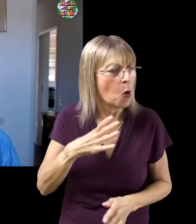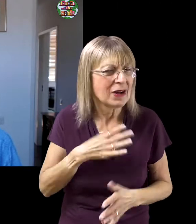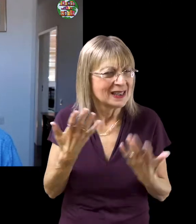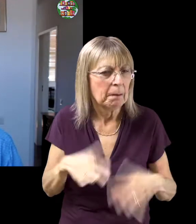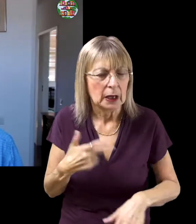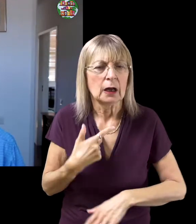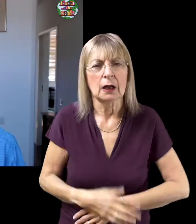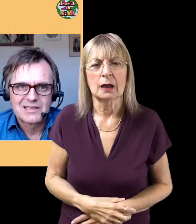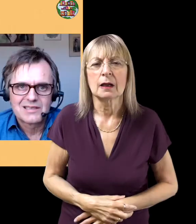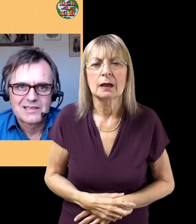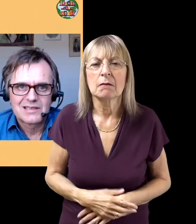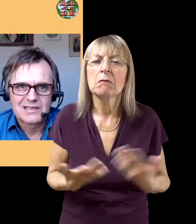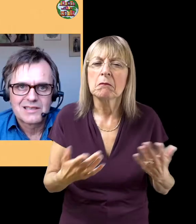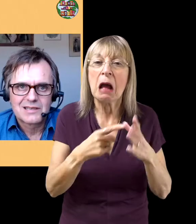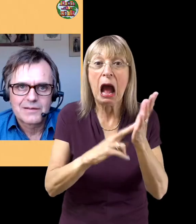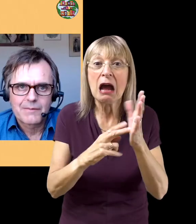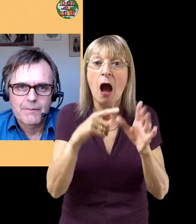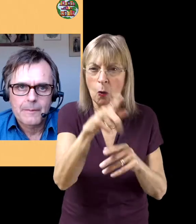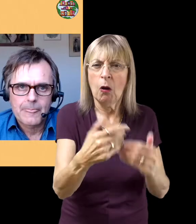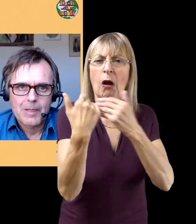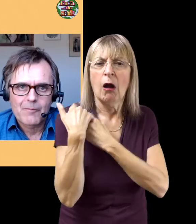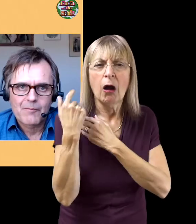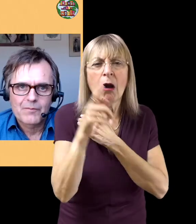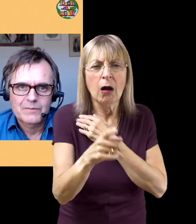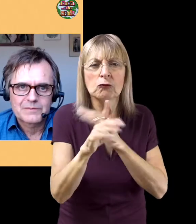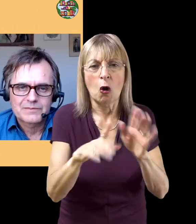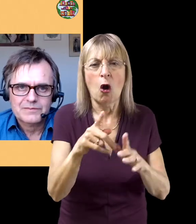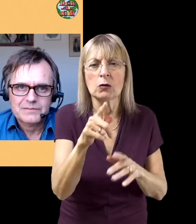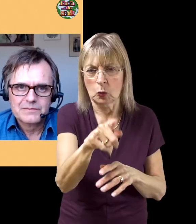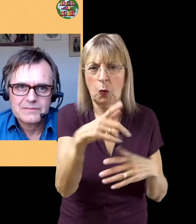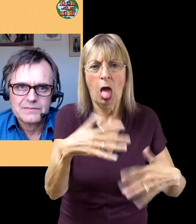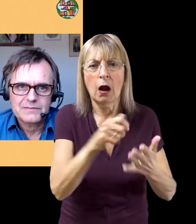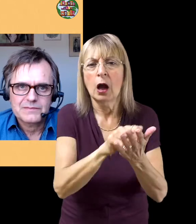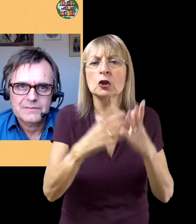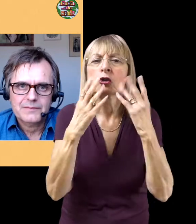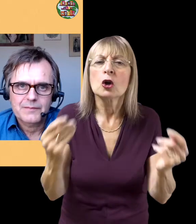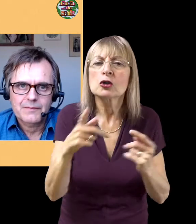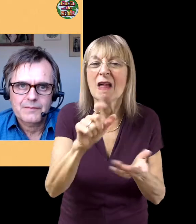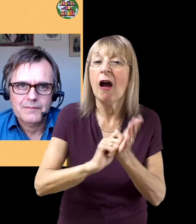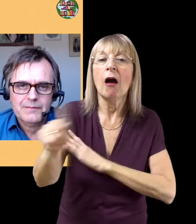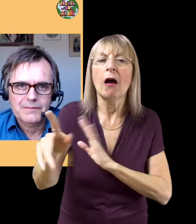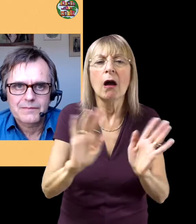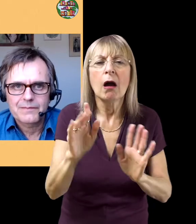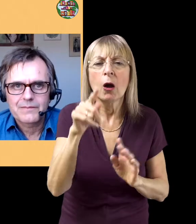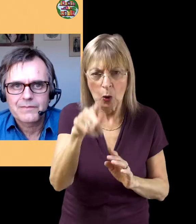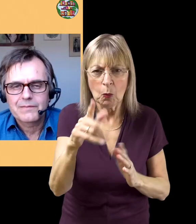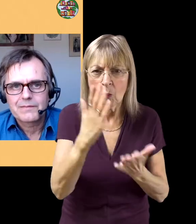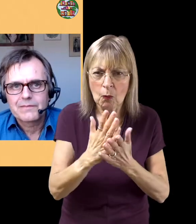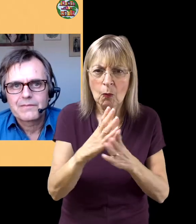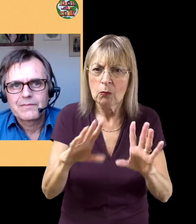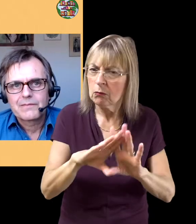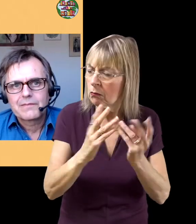started. And so Anna, your role in this, it's not like, you write the book in Dutch and then you send it off and then